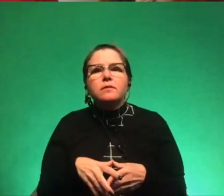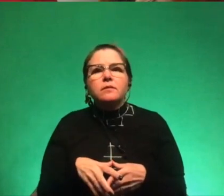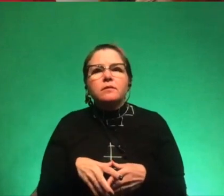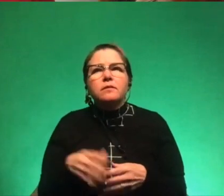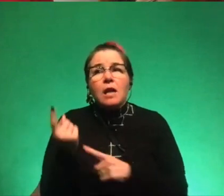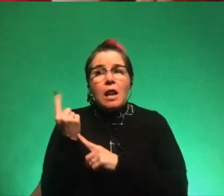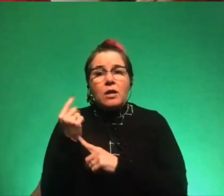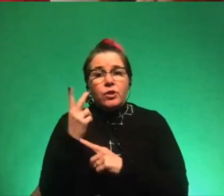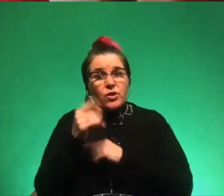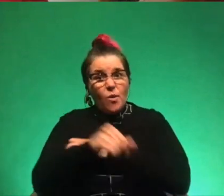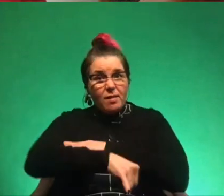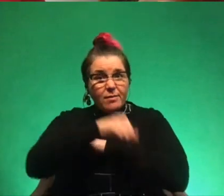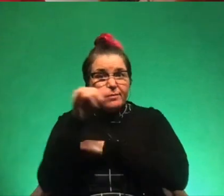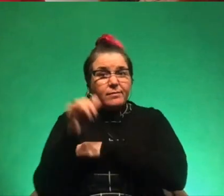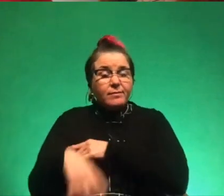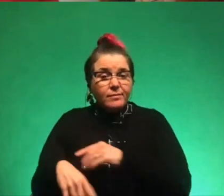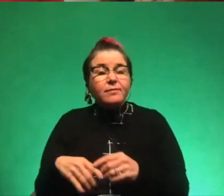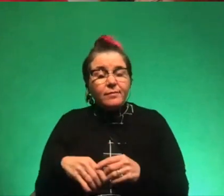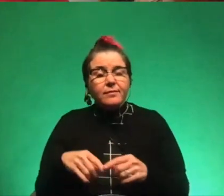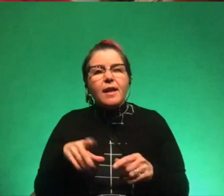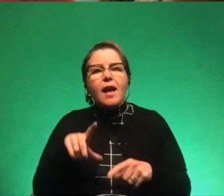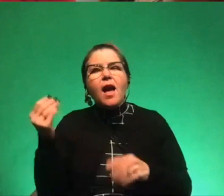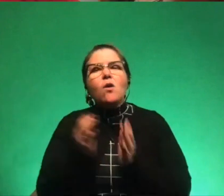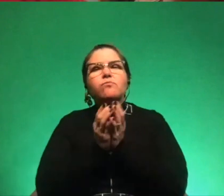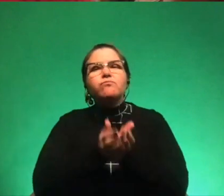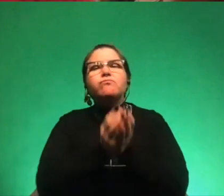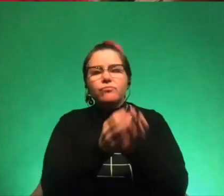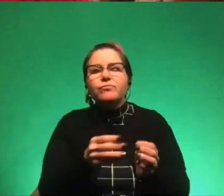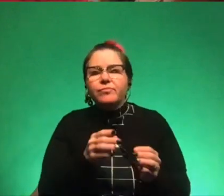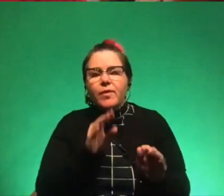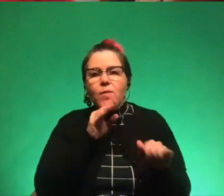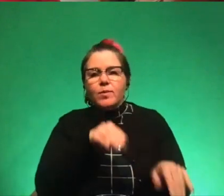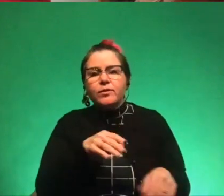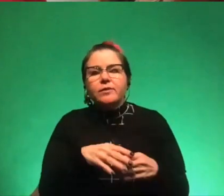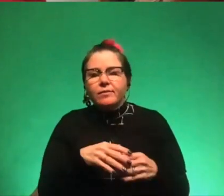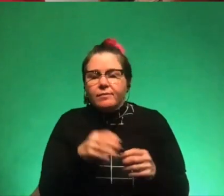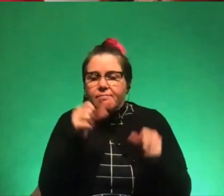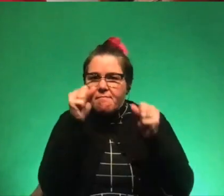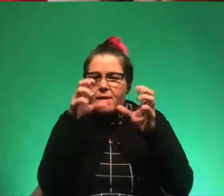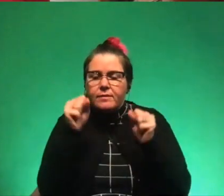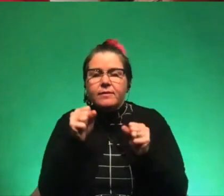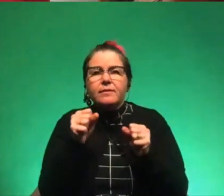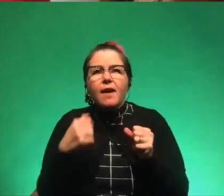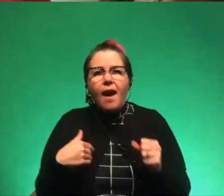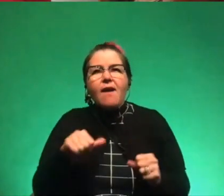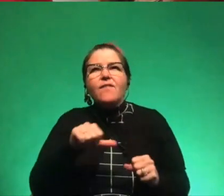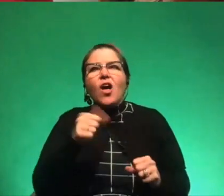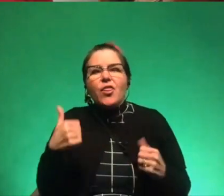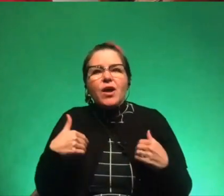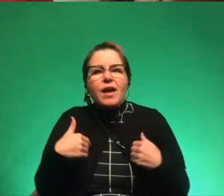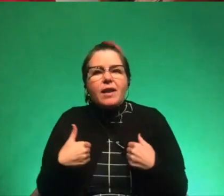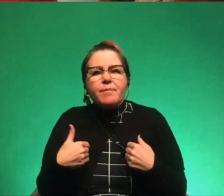Last year I saw whales when we were at sea, which was really amazing. There are other critters that